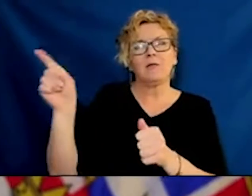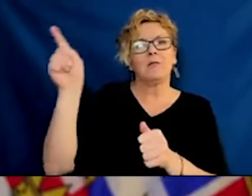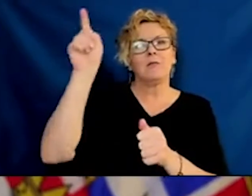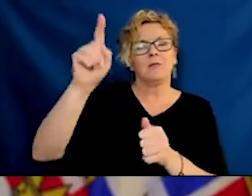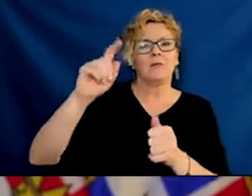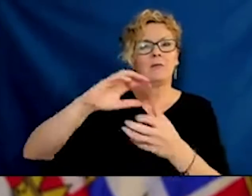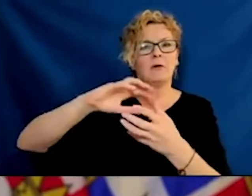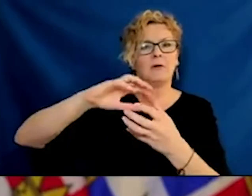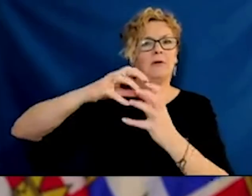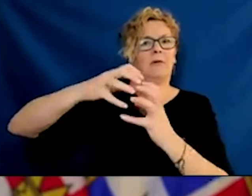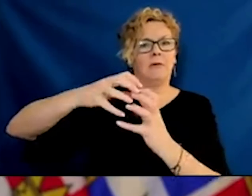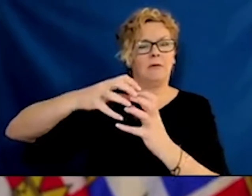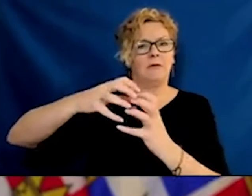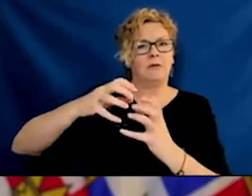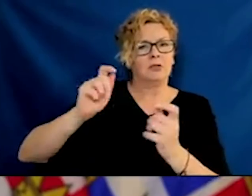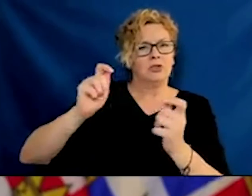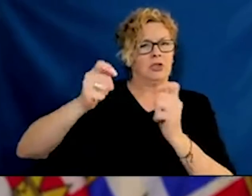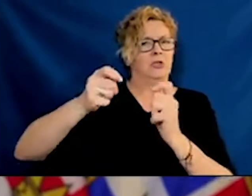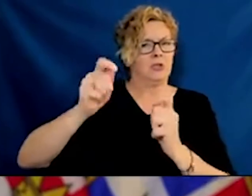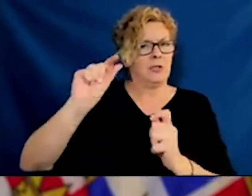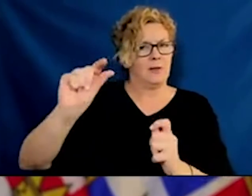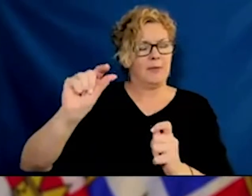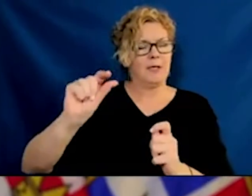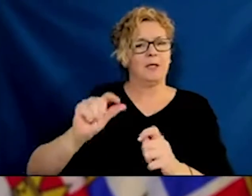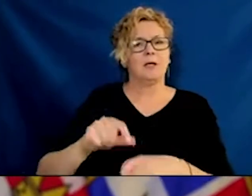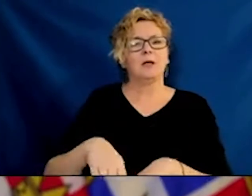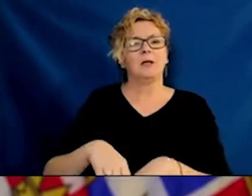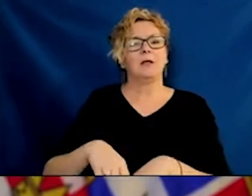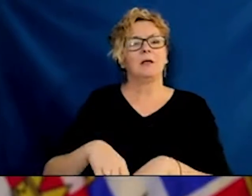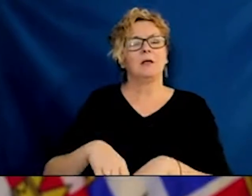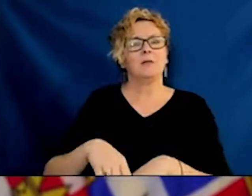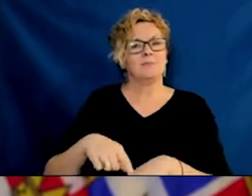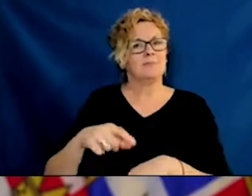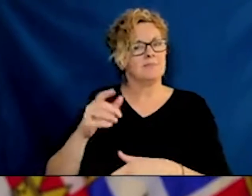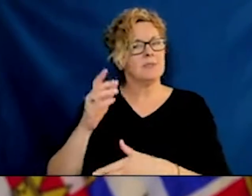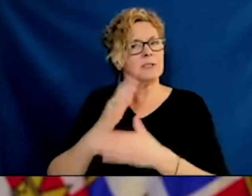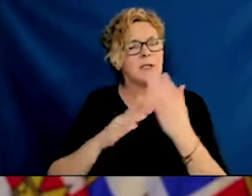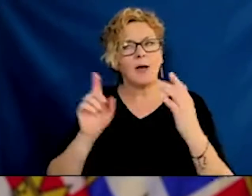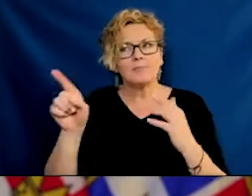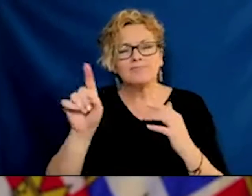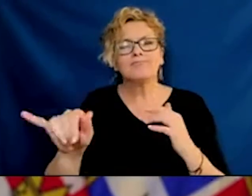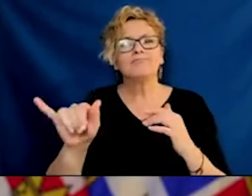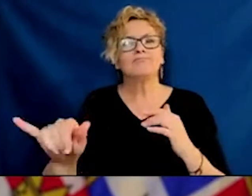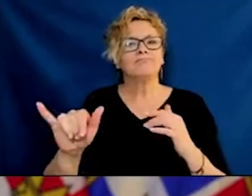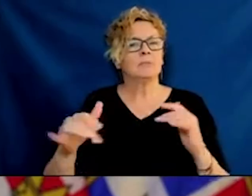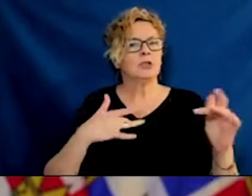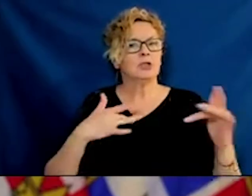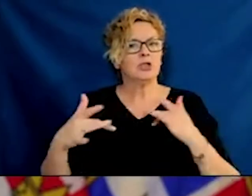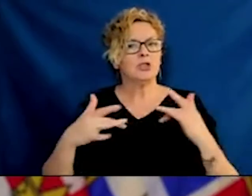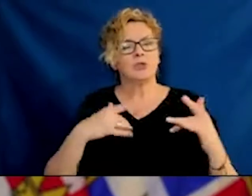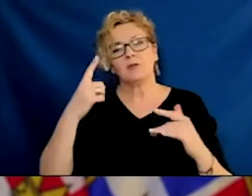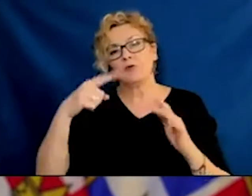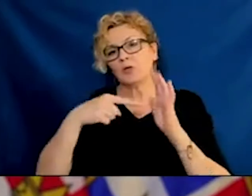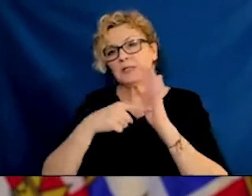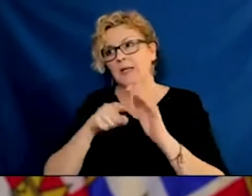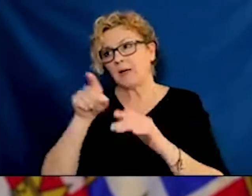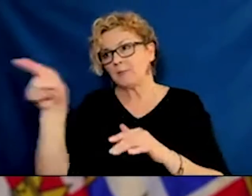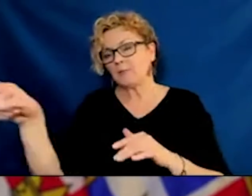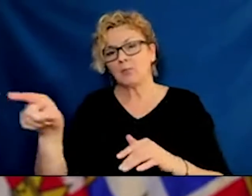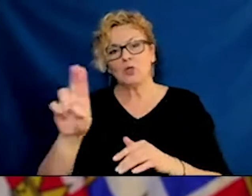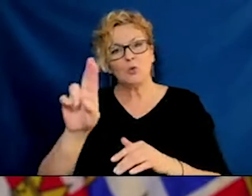variants of concern. As we saw from the start of the pandemic, we can use things like whole genome sequencing to help